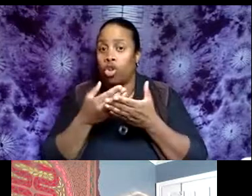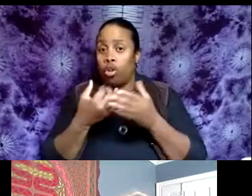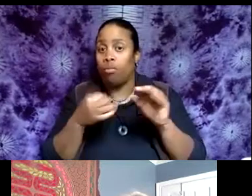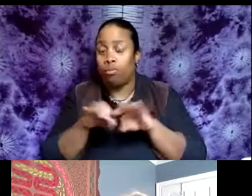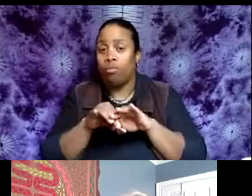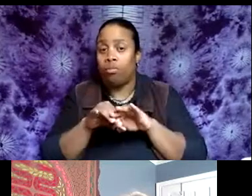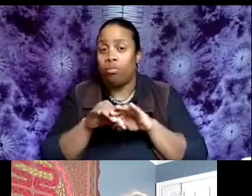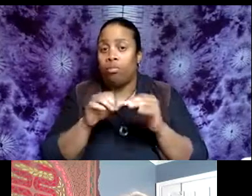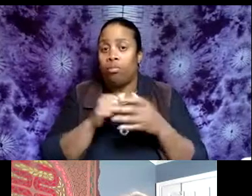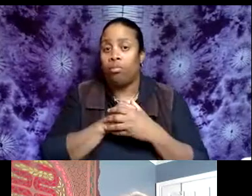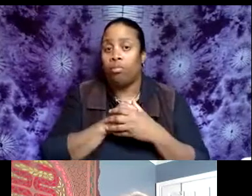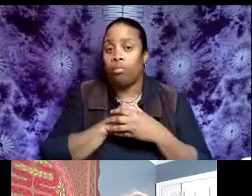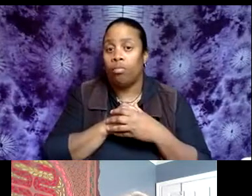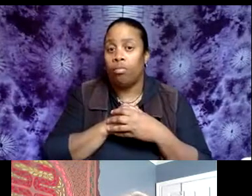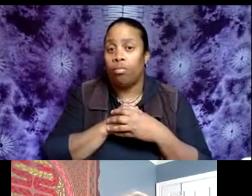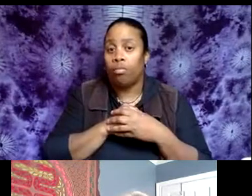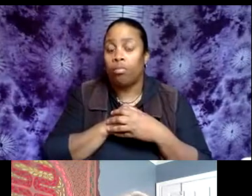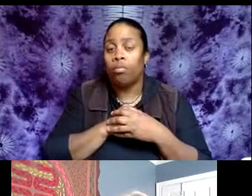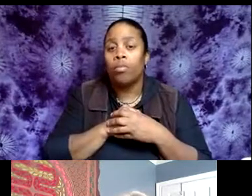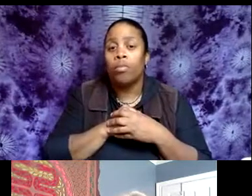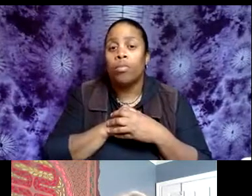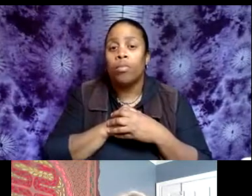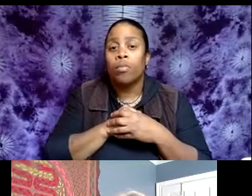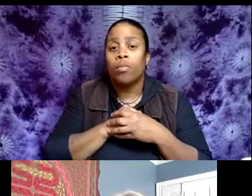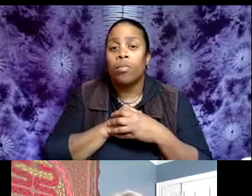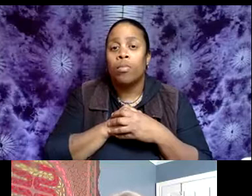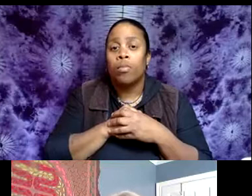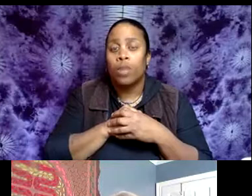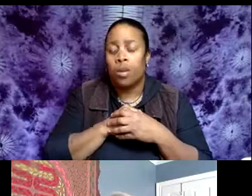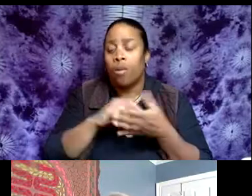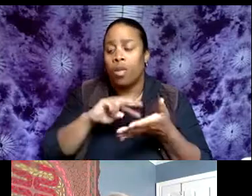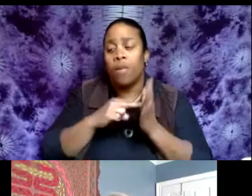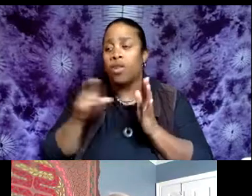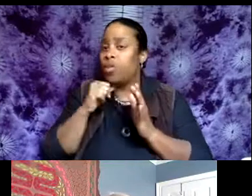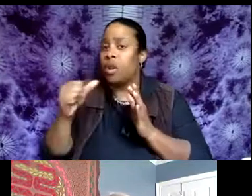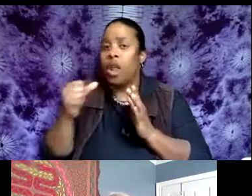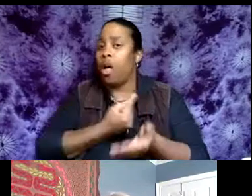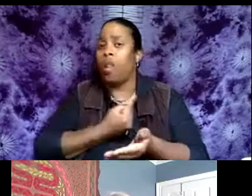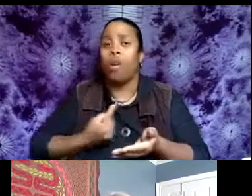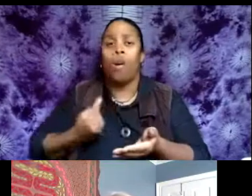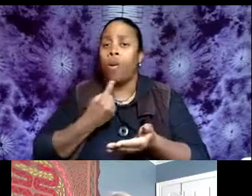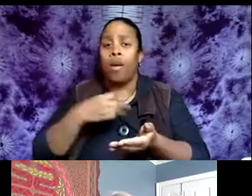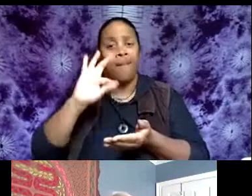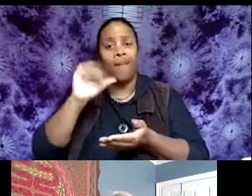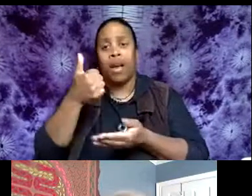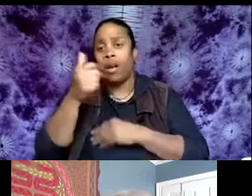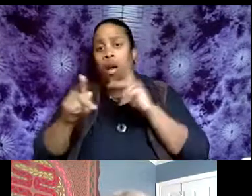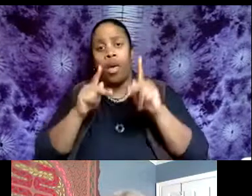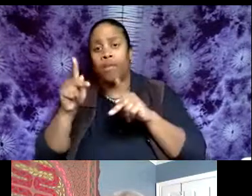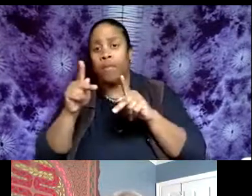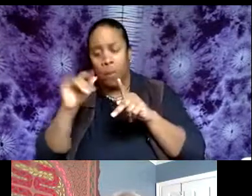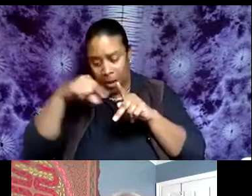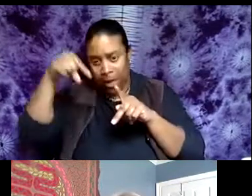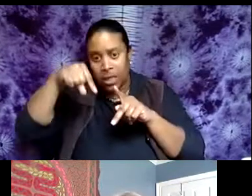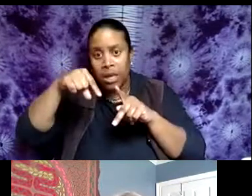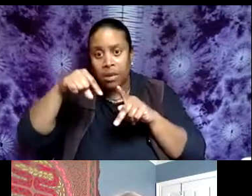that this is a thing and you're not alone, and finding Yeah. other people. Like, this is a great place